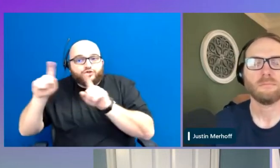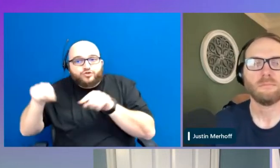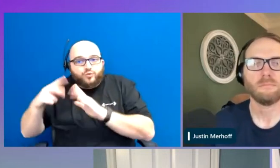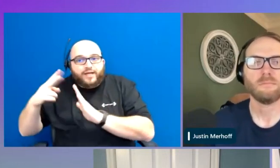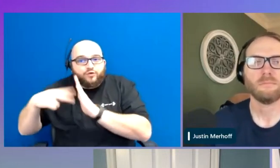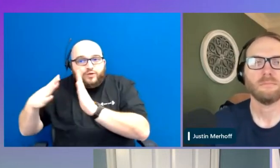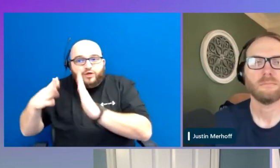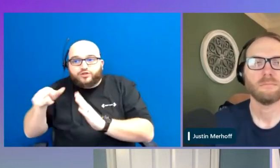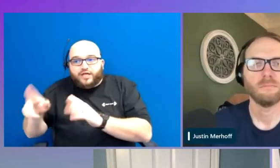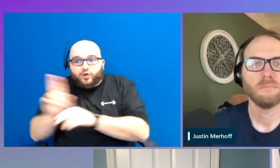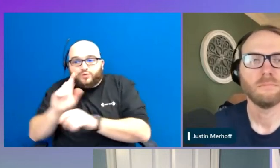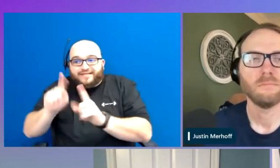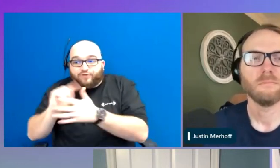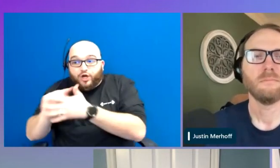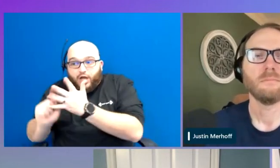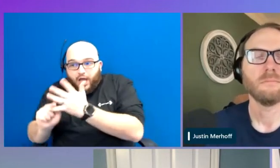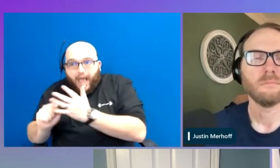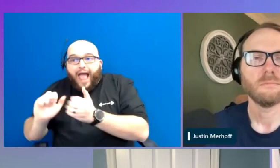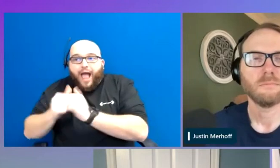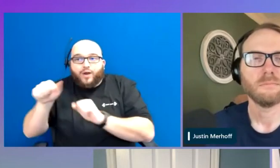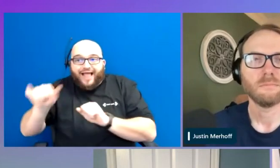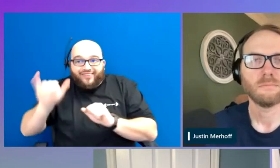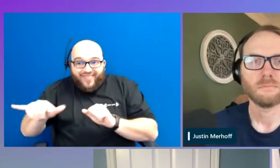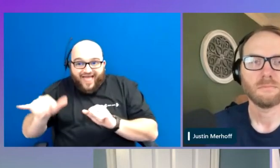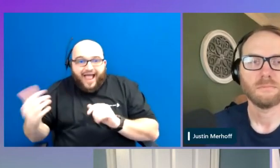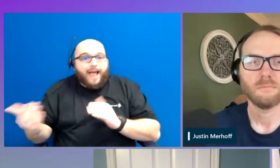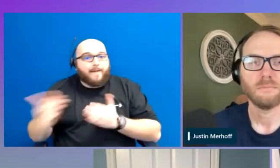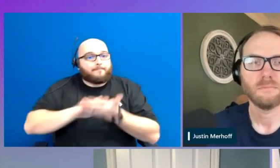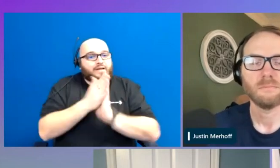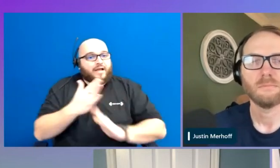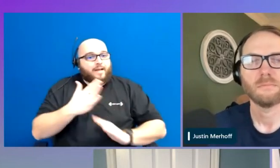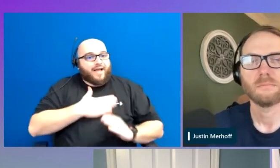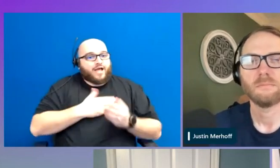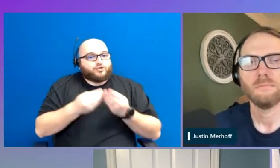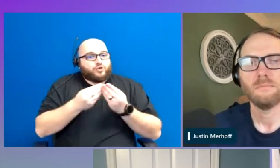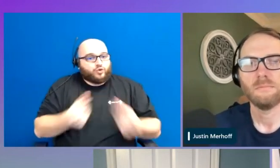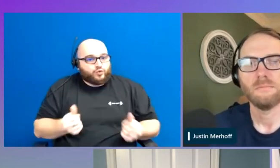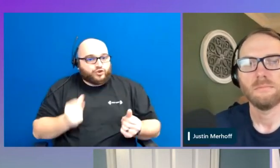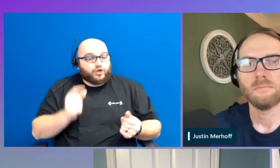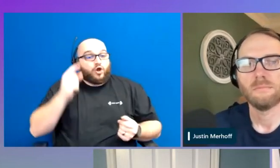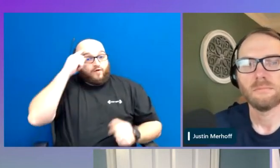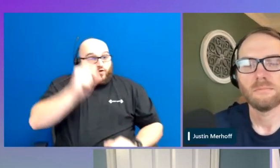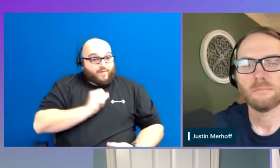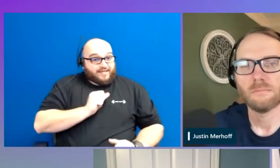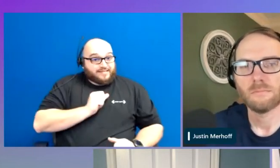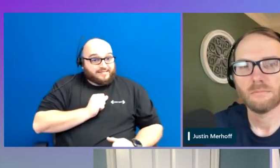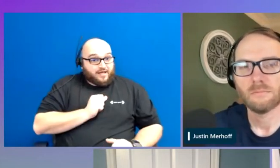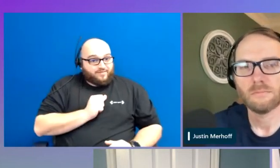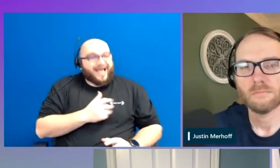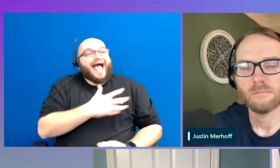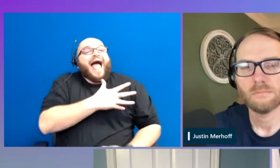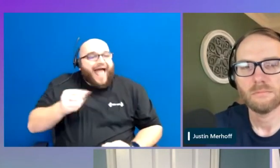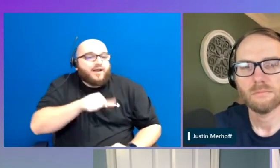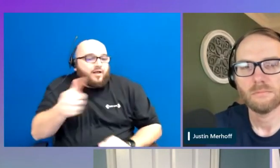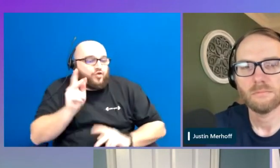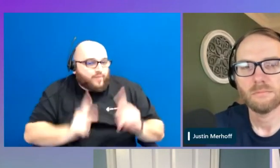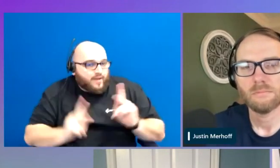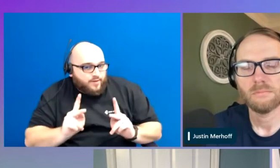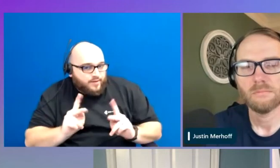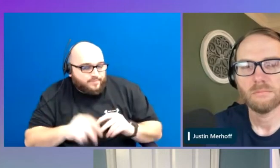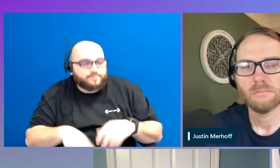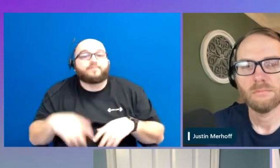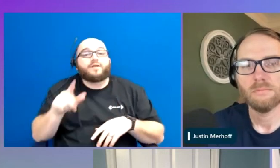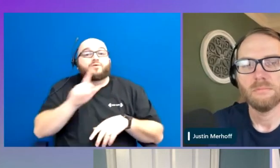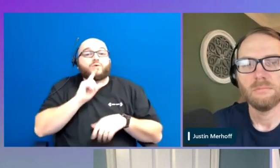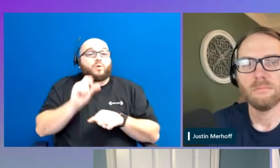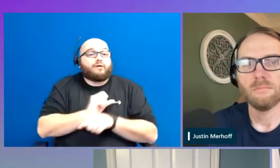and then how to turn those into real solutions for myself and others. So being collaborative is